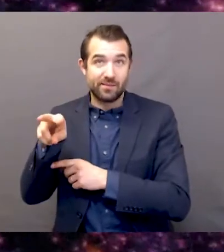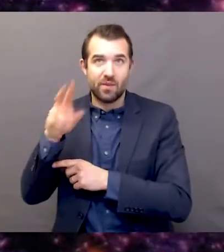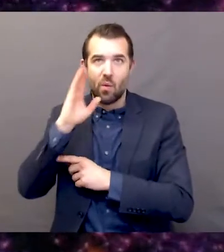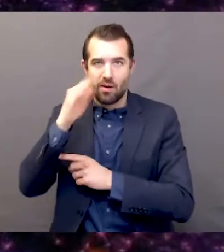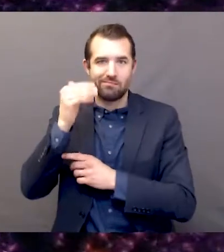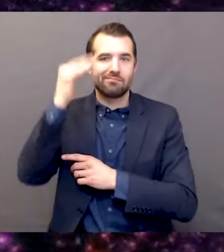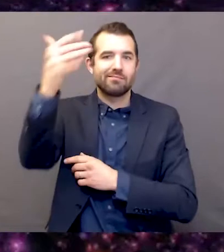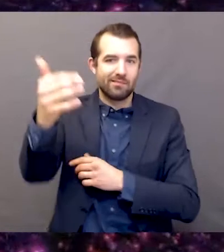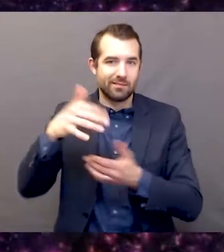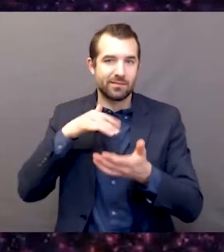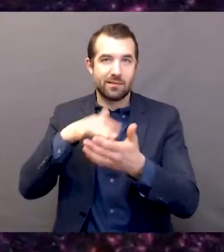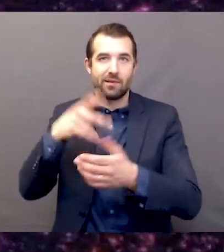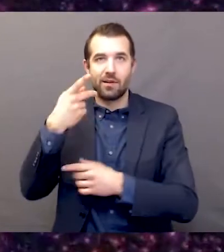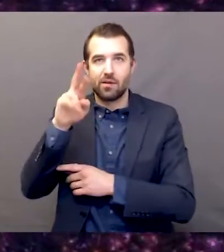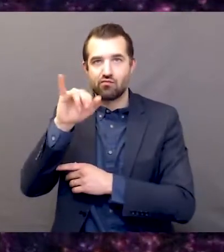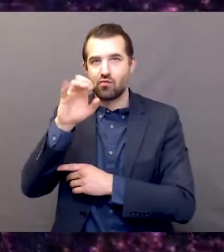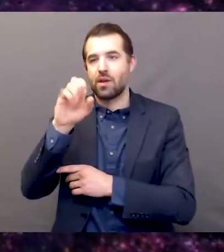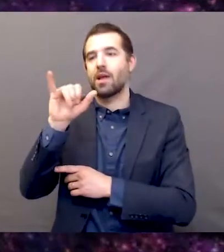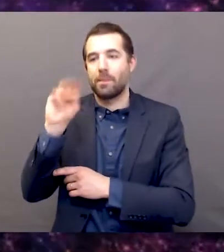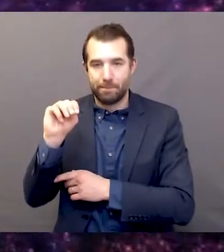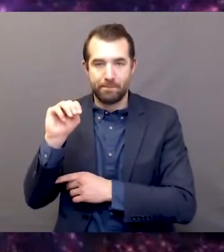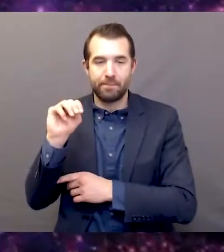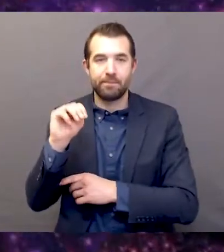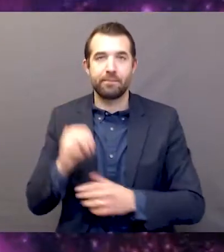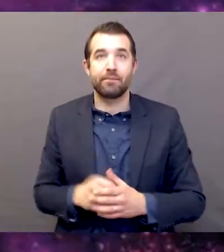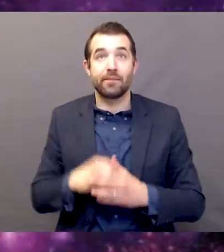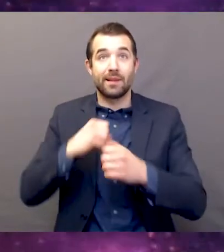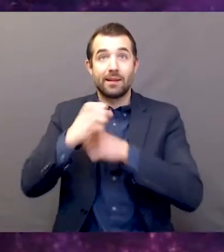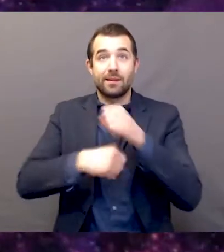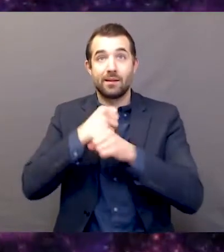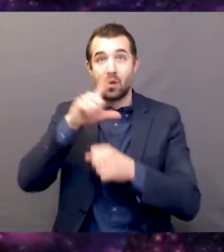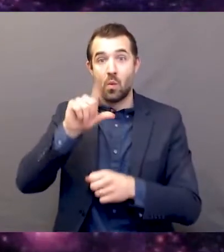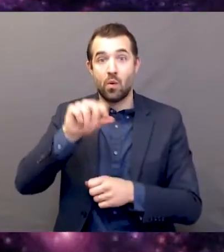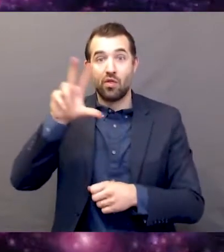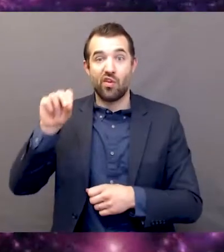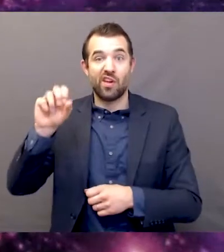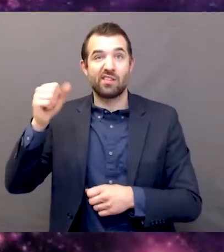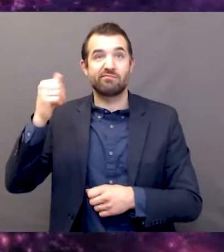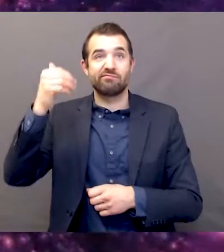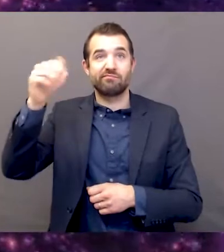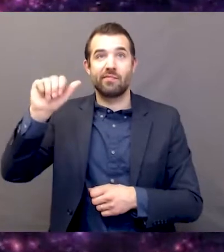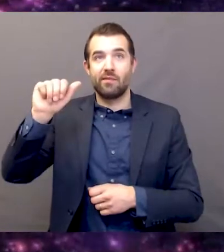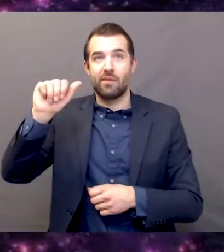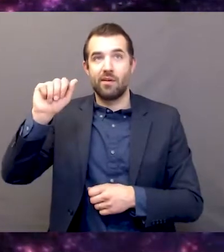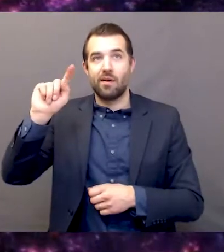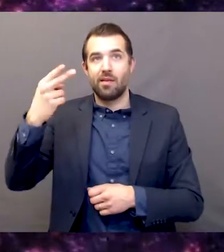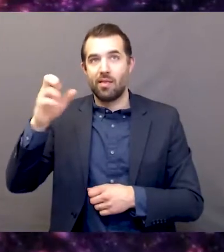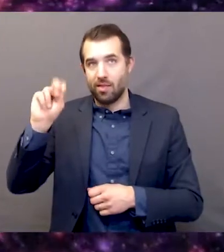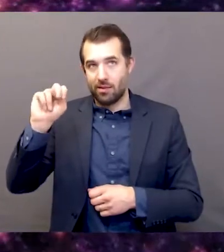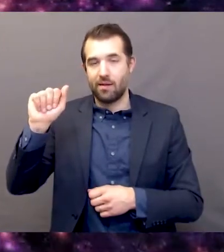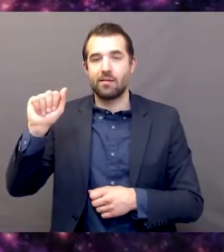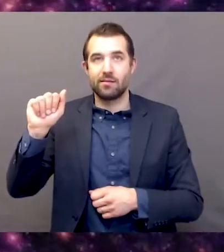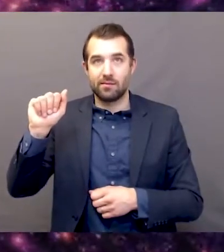resolution. Athena is coming in the 2030s with another mission